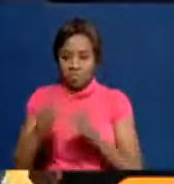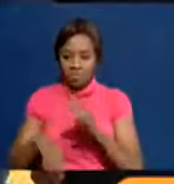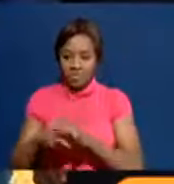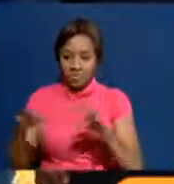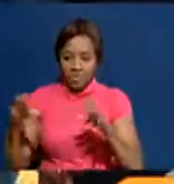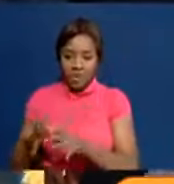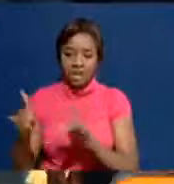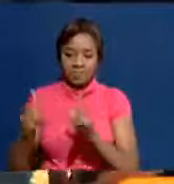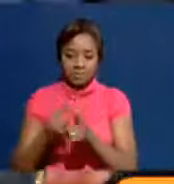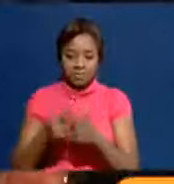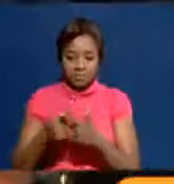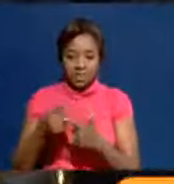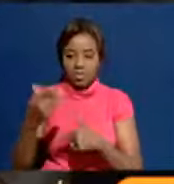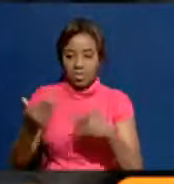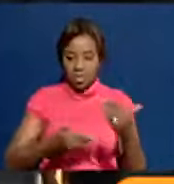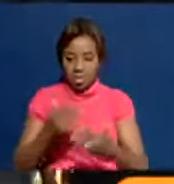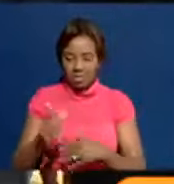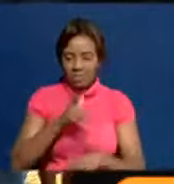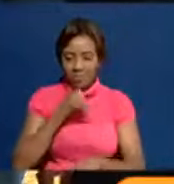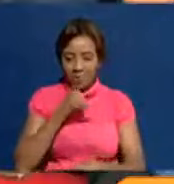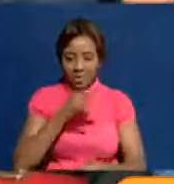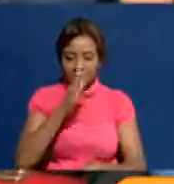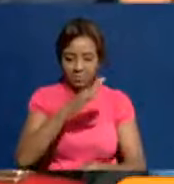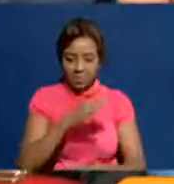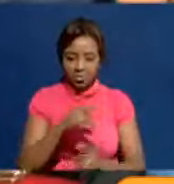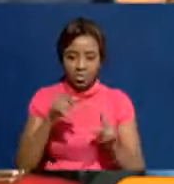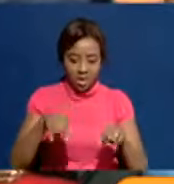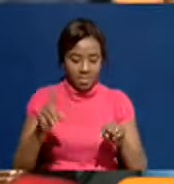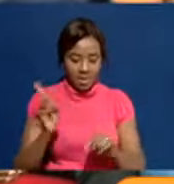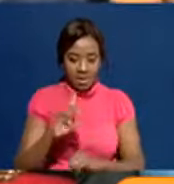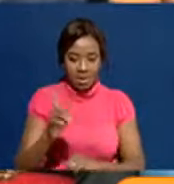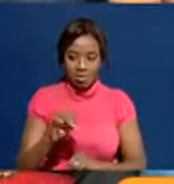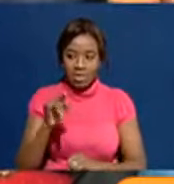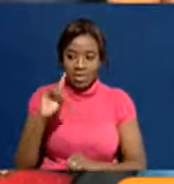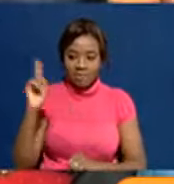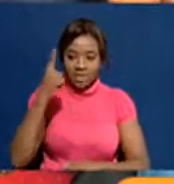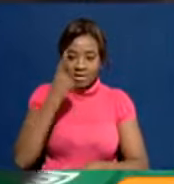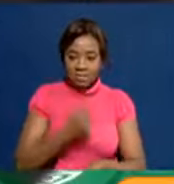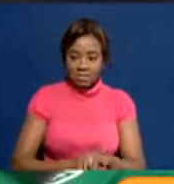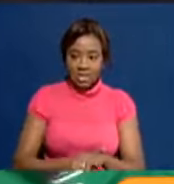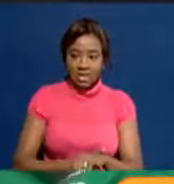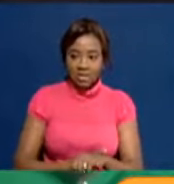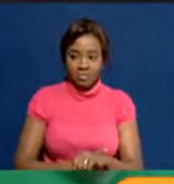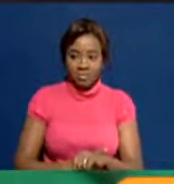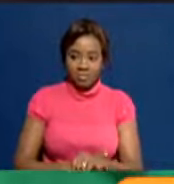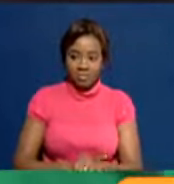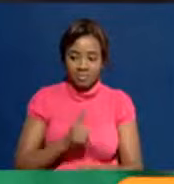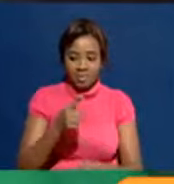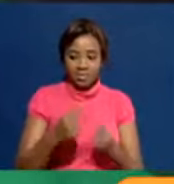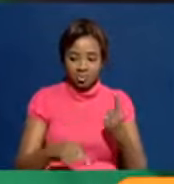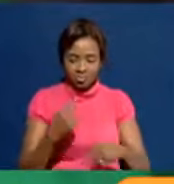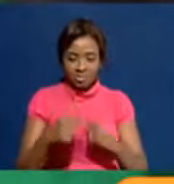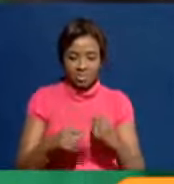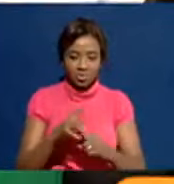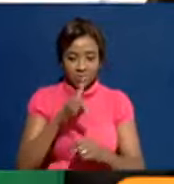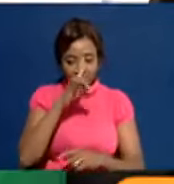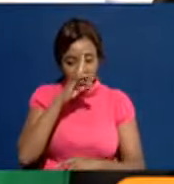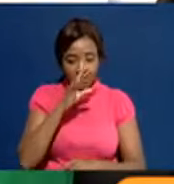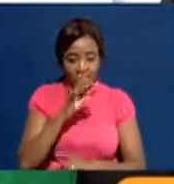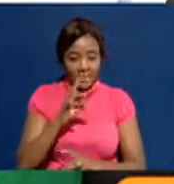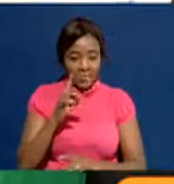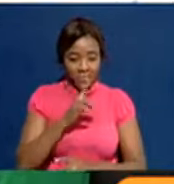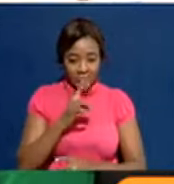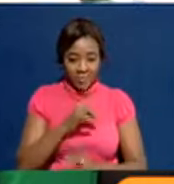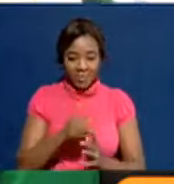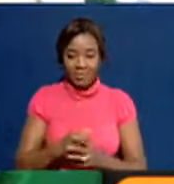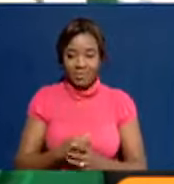former players for lunch, also in Nairobi. This is the first time that the derby has high stakes in recent times.